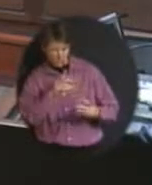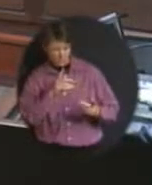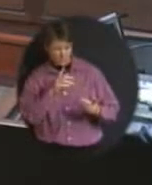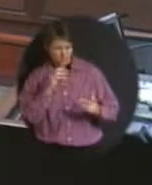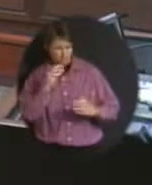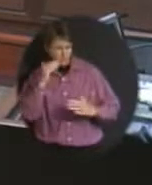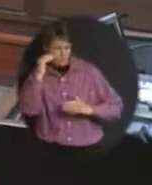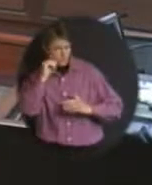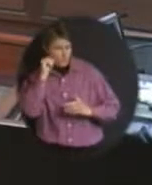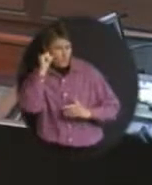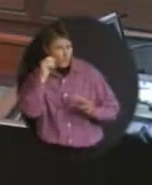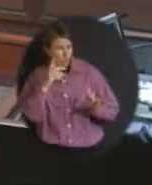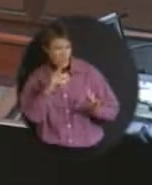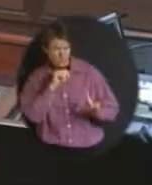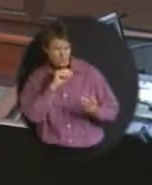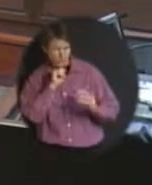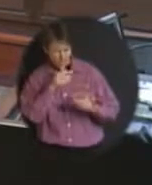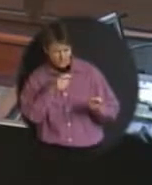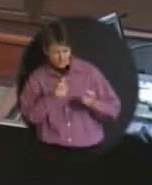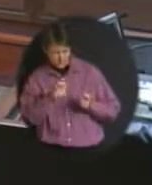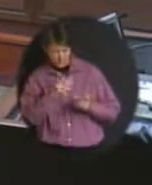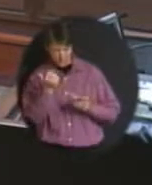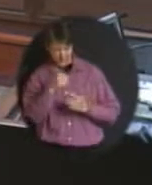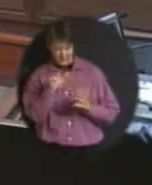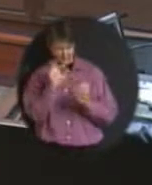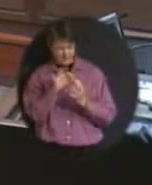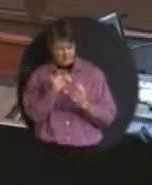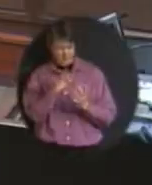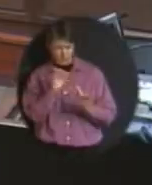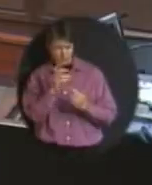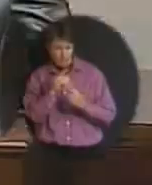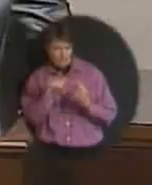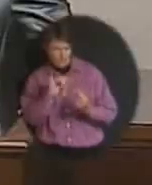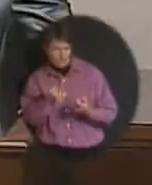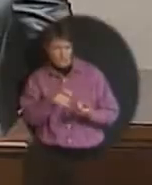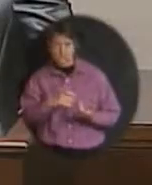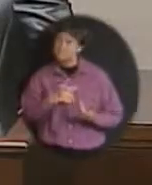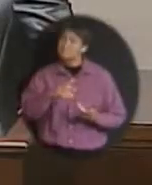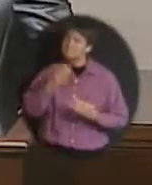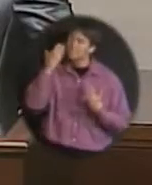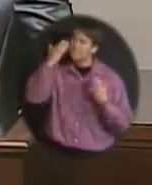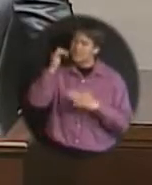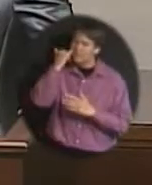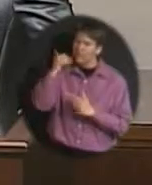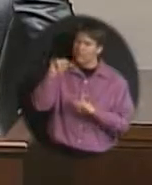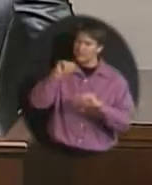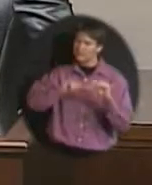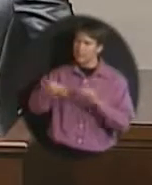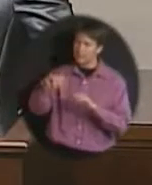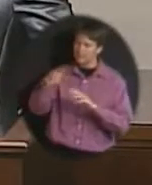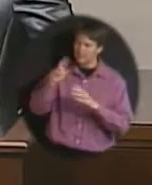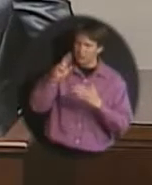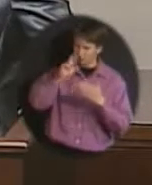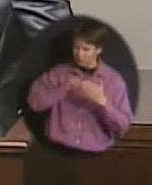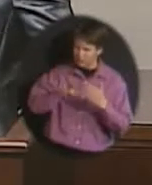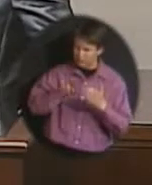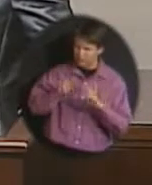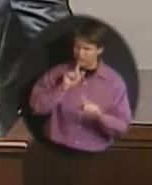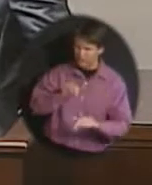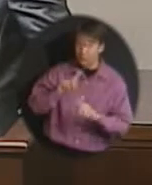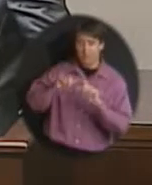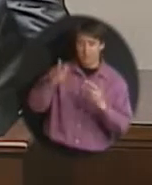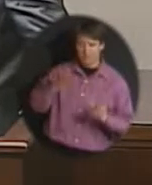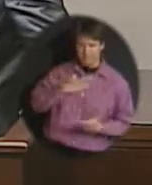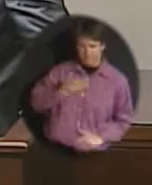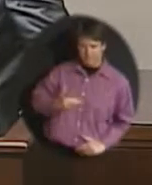there any feedback on that or dialogue related around that question? And I don't know if I have the scientific research baseline answer, but here's